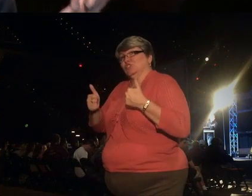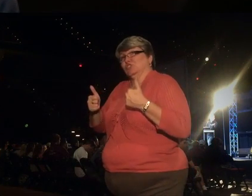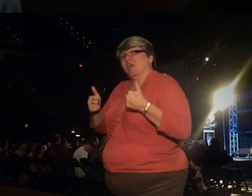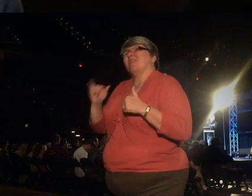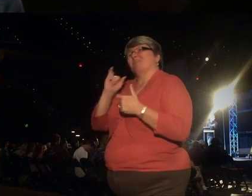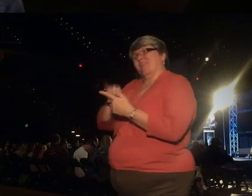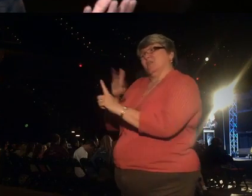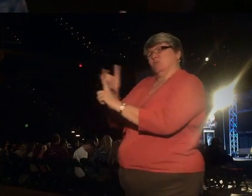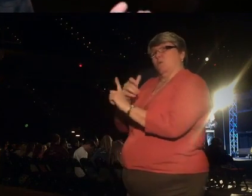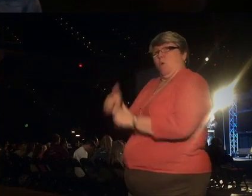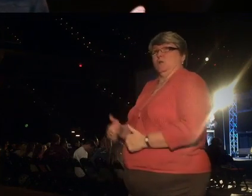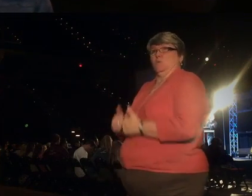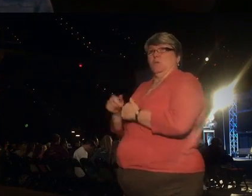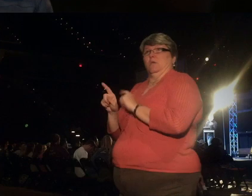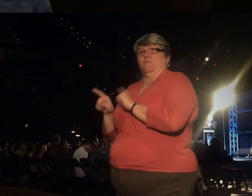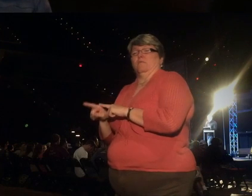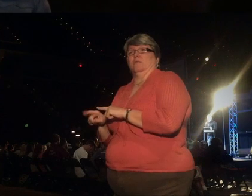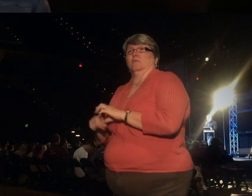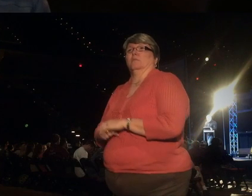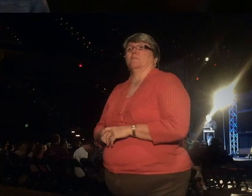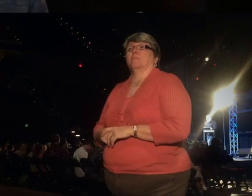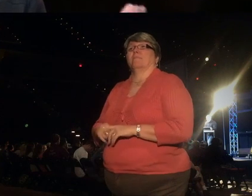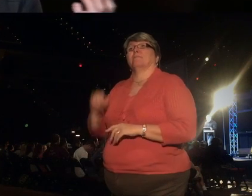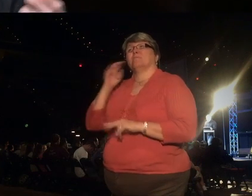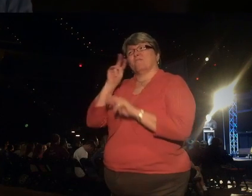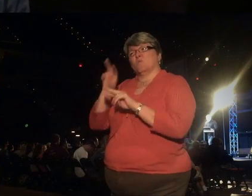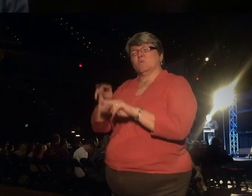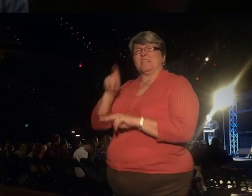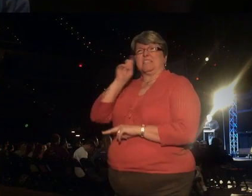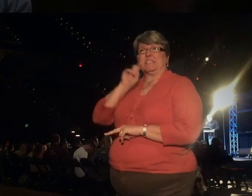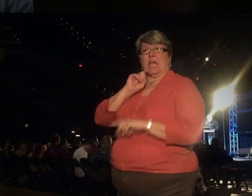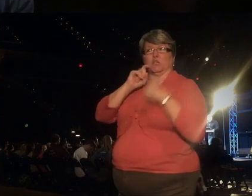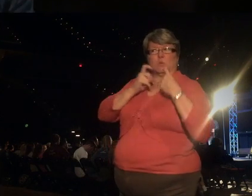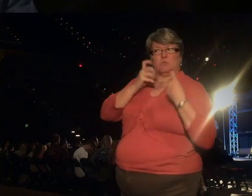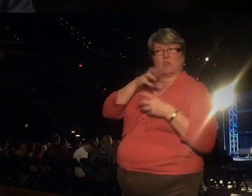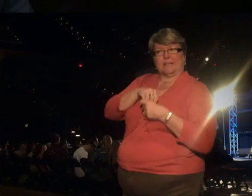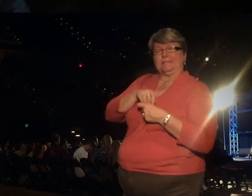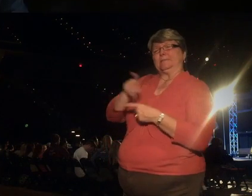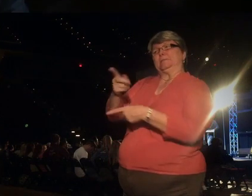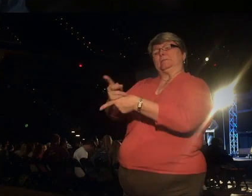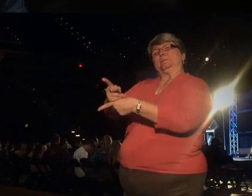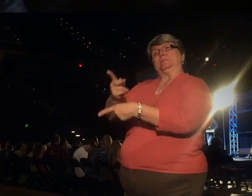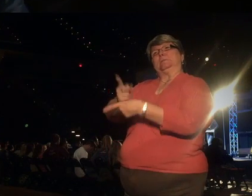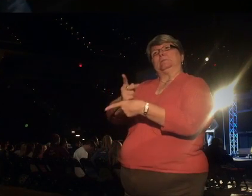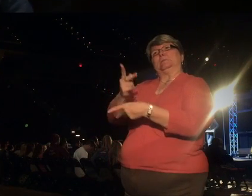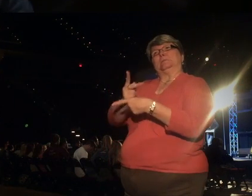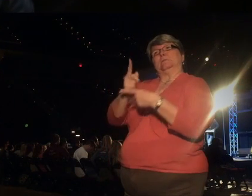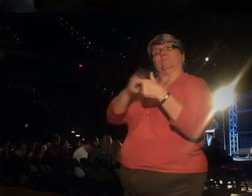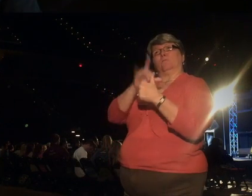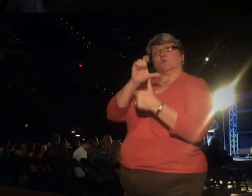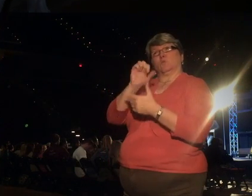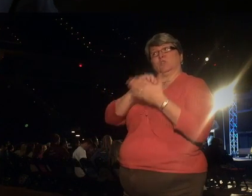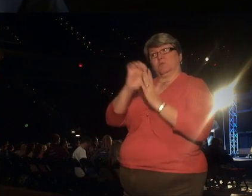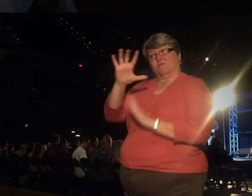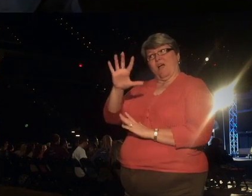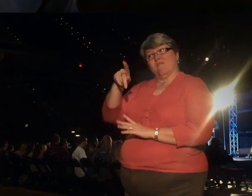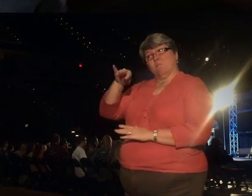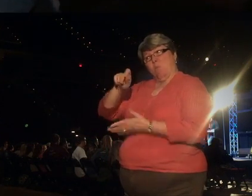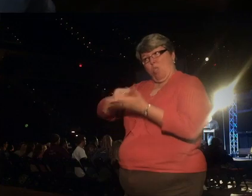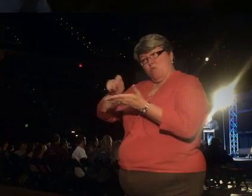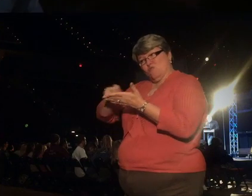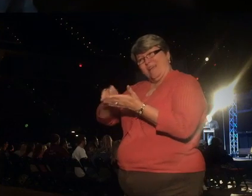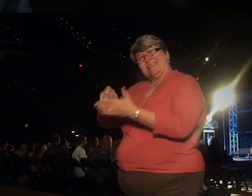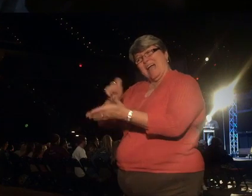live. And if you see sexual immorality in them, you be careful. 1 Corinthians 5, Paul is writing, he says, I write to you not